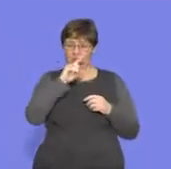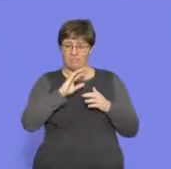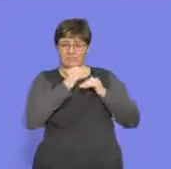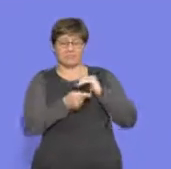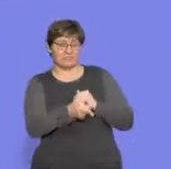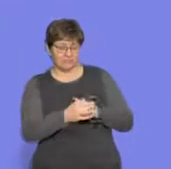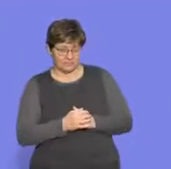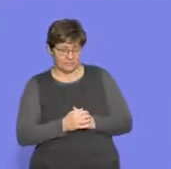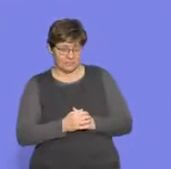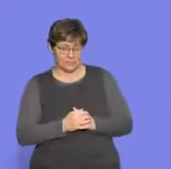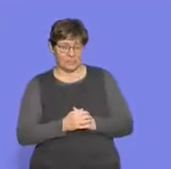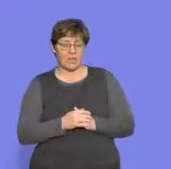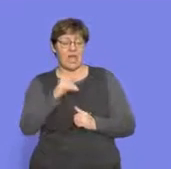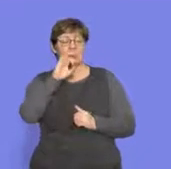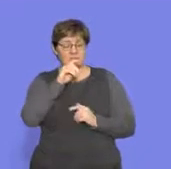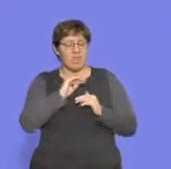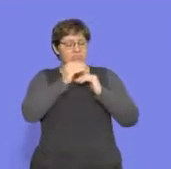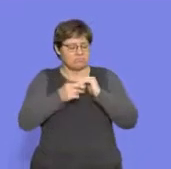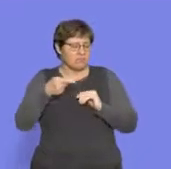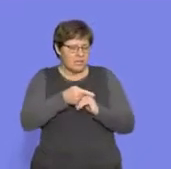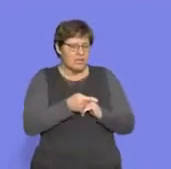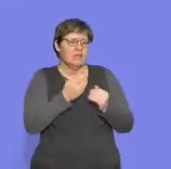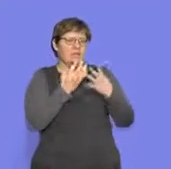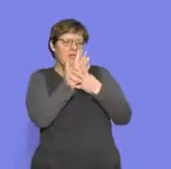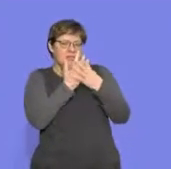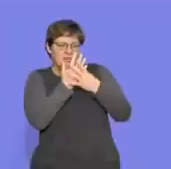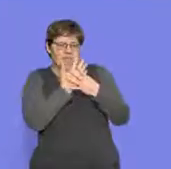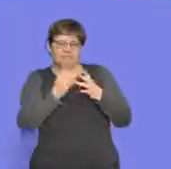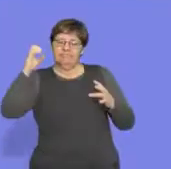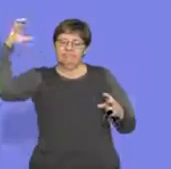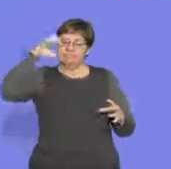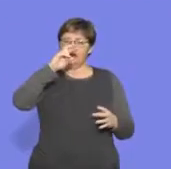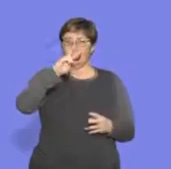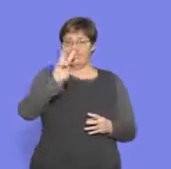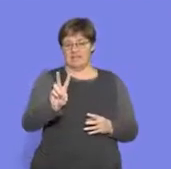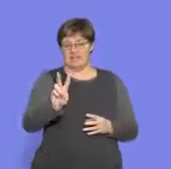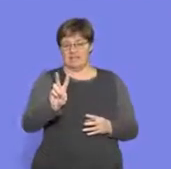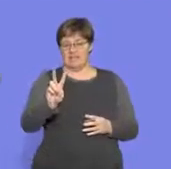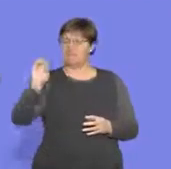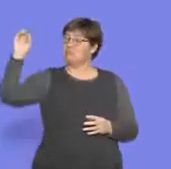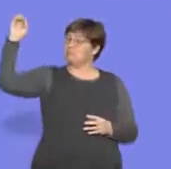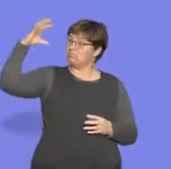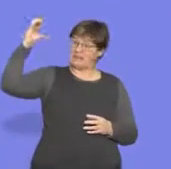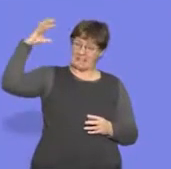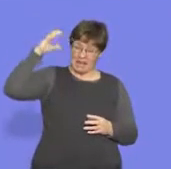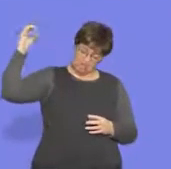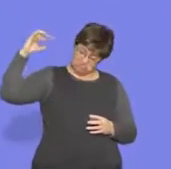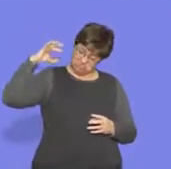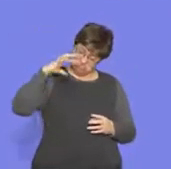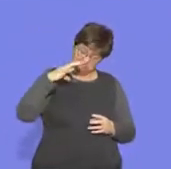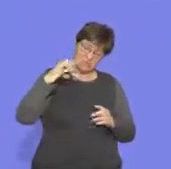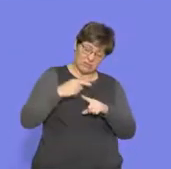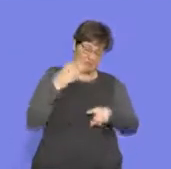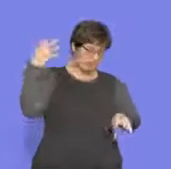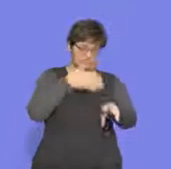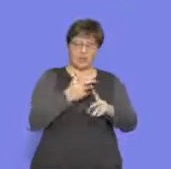It's important that we recognize that the layer of atmosphere is also an important filter to the harmful UV radiation that we experience on Earth. So